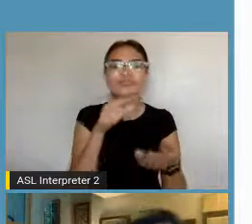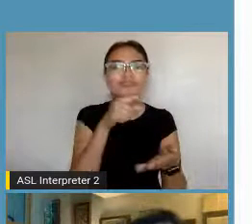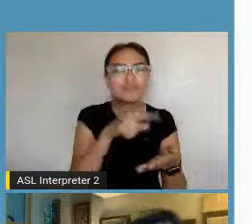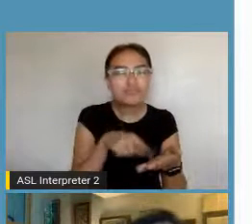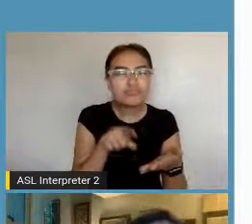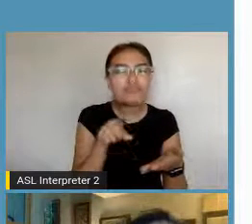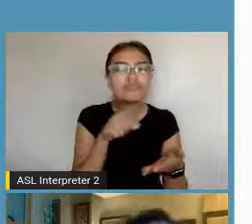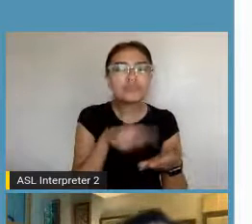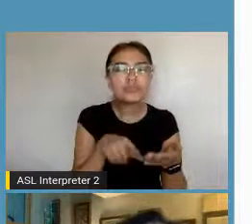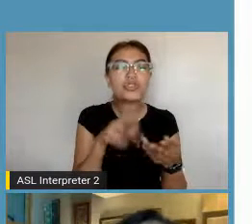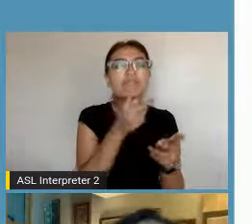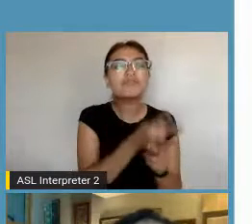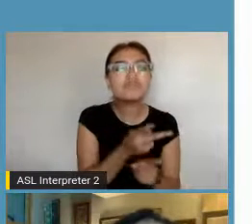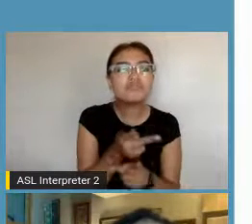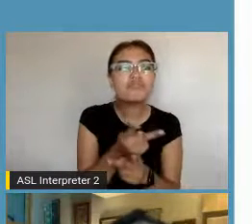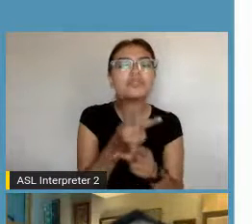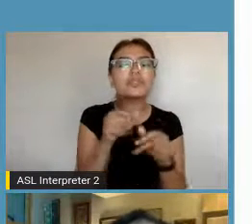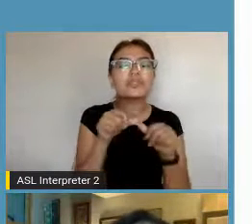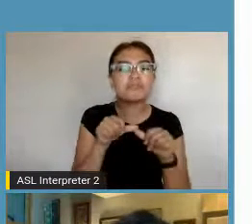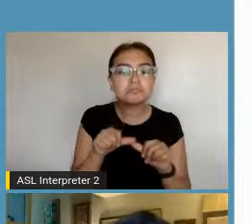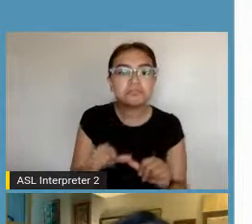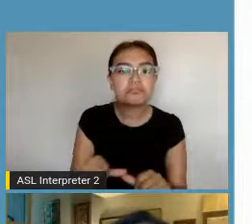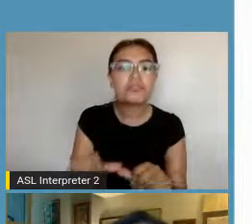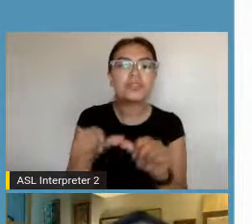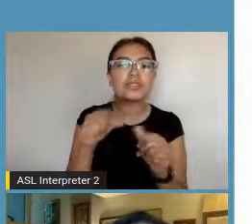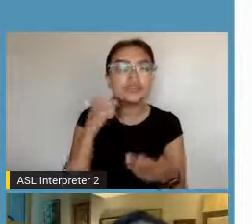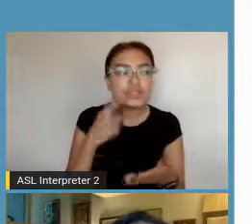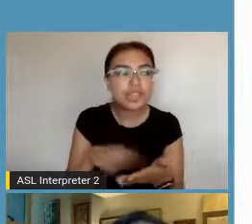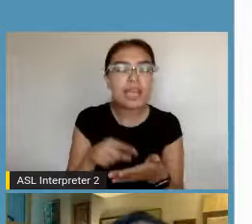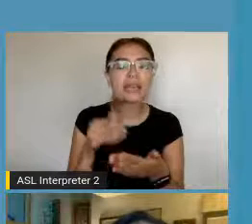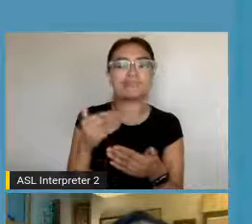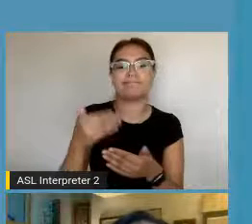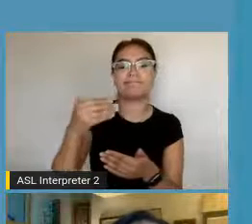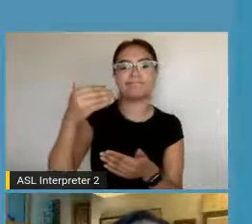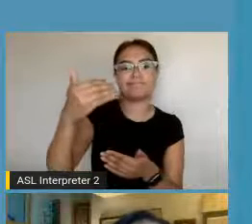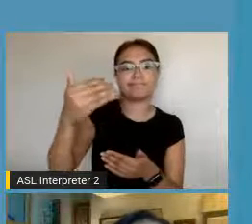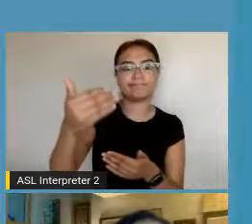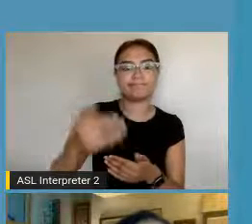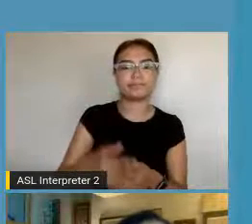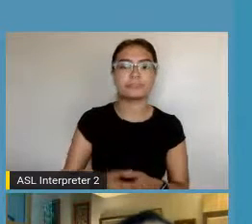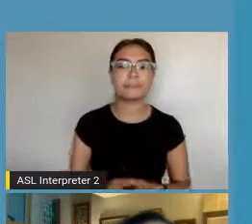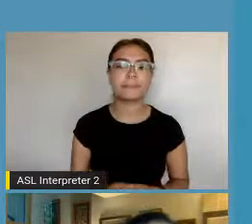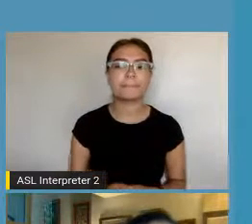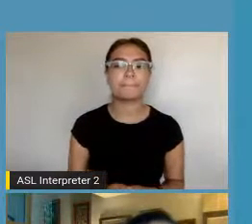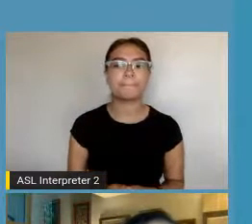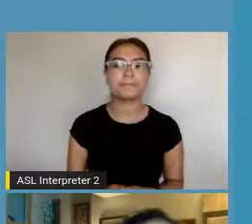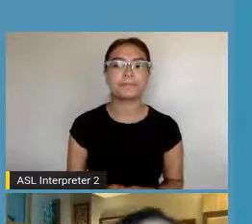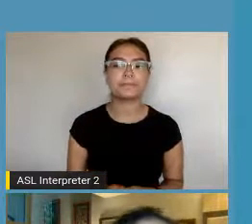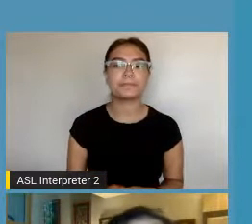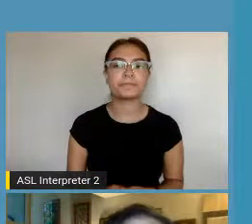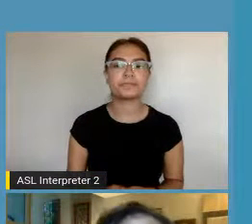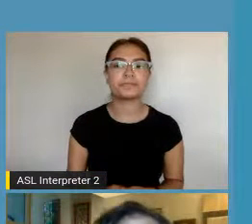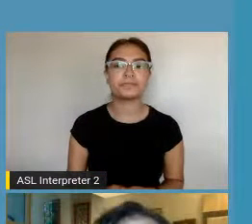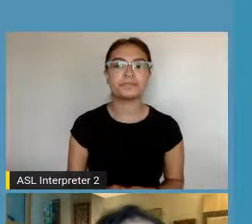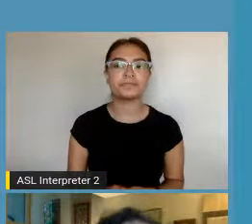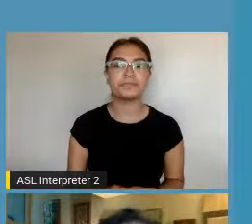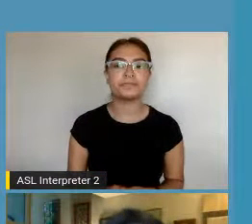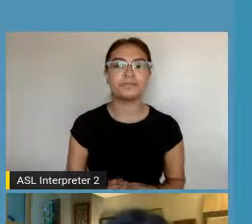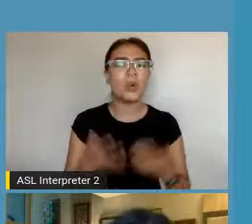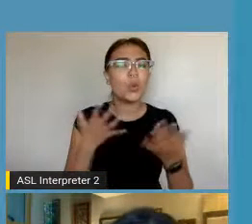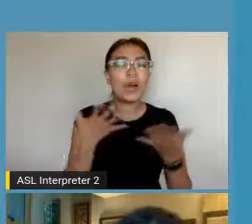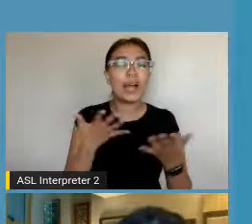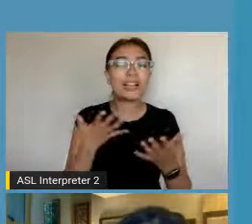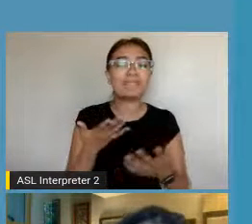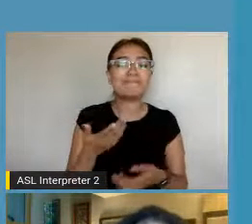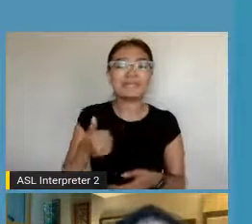updating your schedules of how this maintenance is going to be performed. So you think, what are the pros and cons of